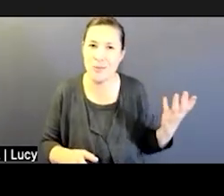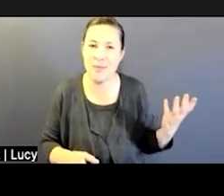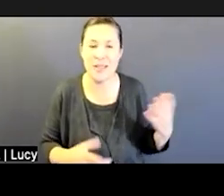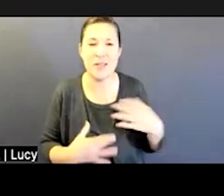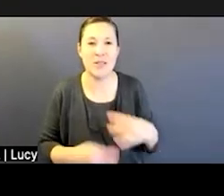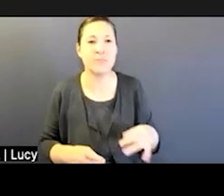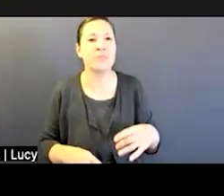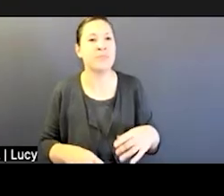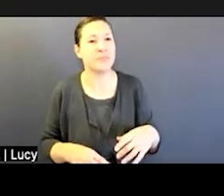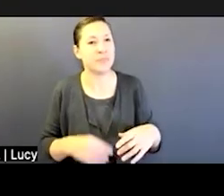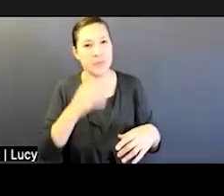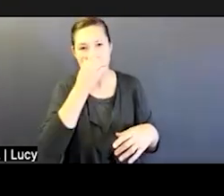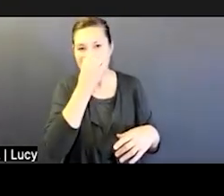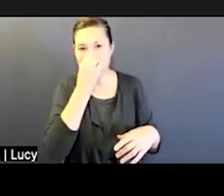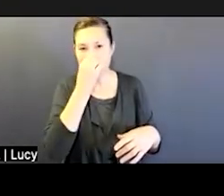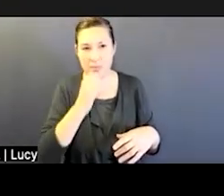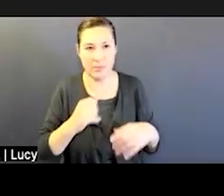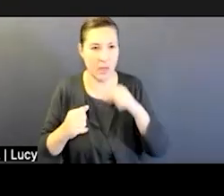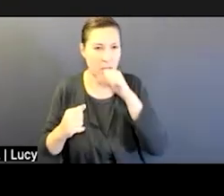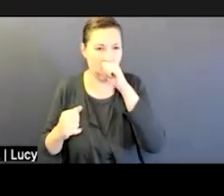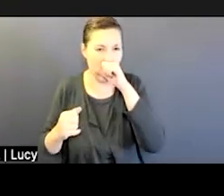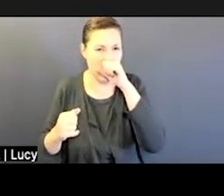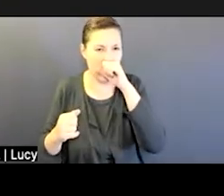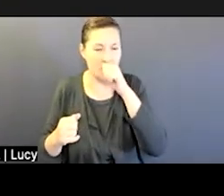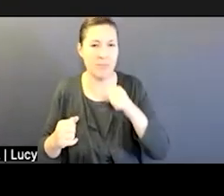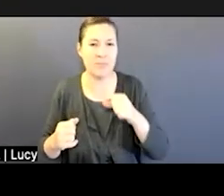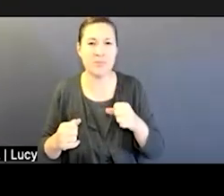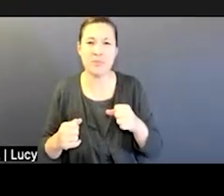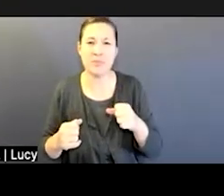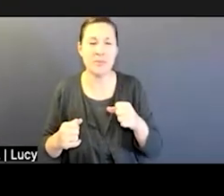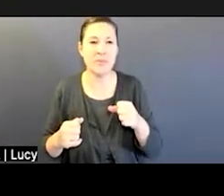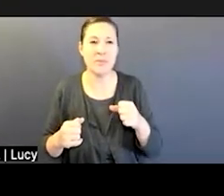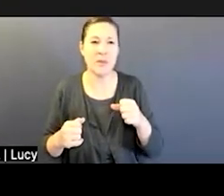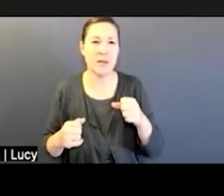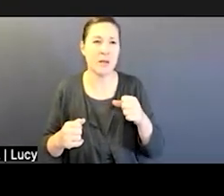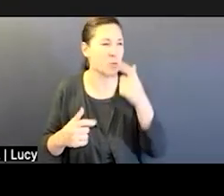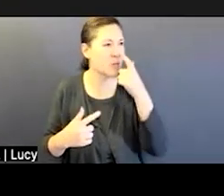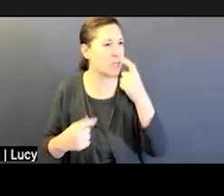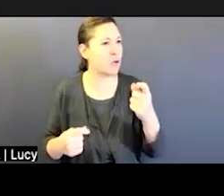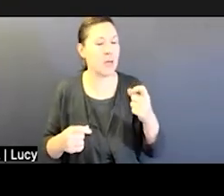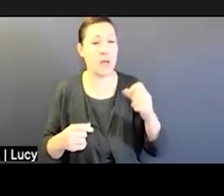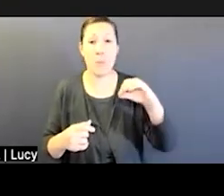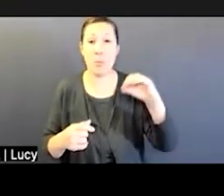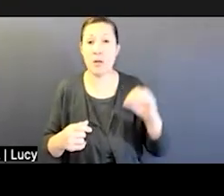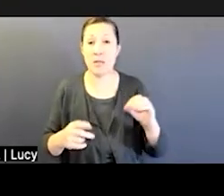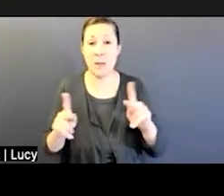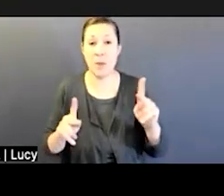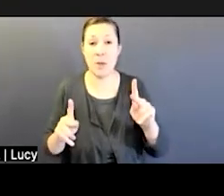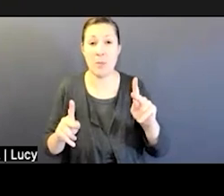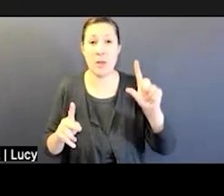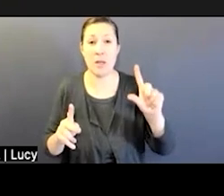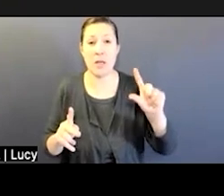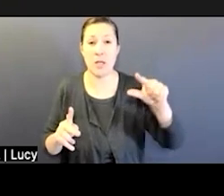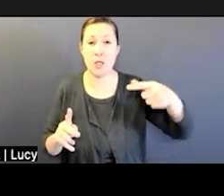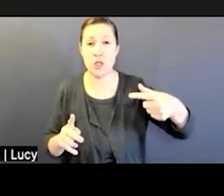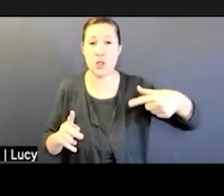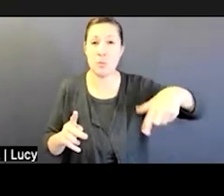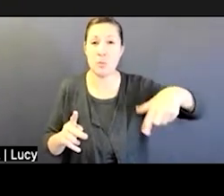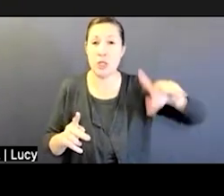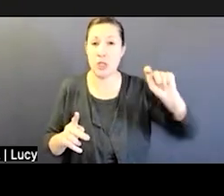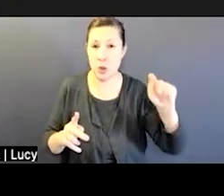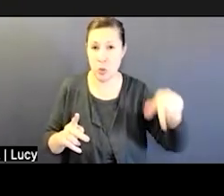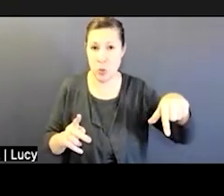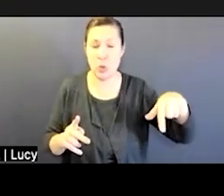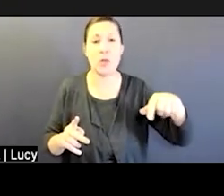And an interesting fact is the percentage of people that are LGBTQ in the autistic